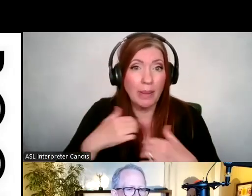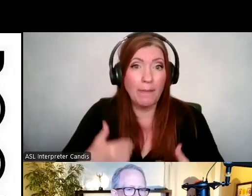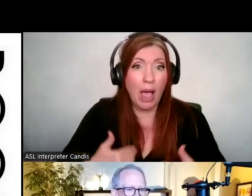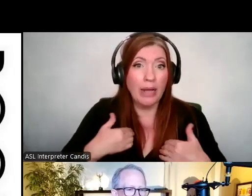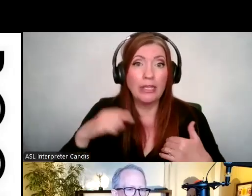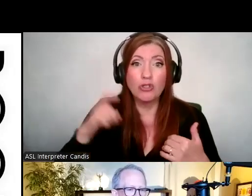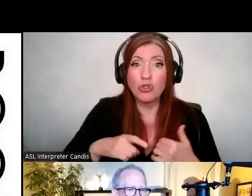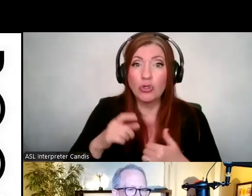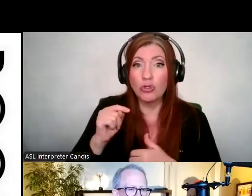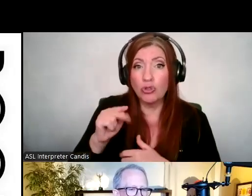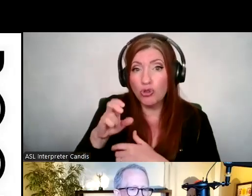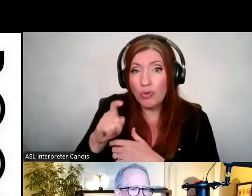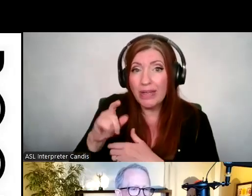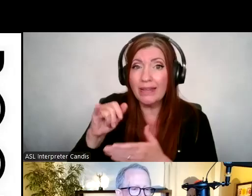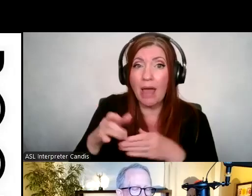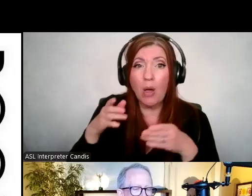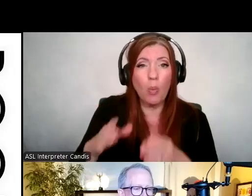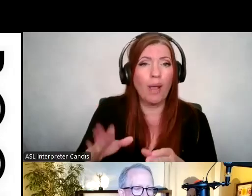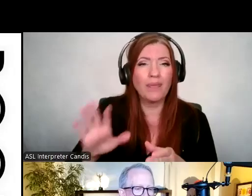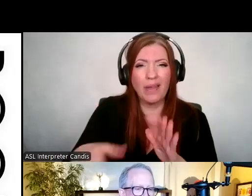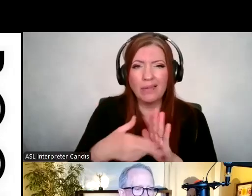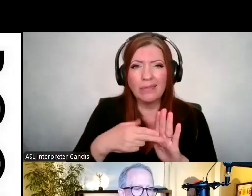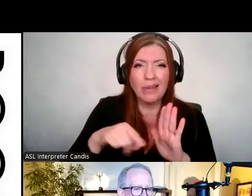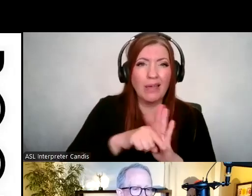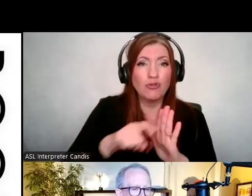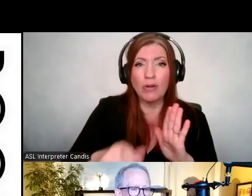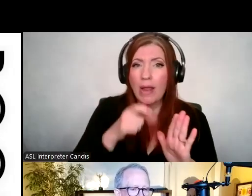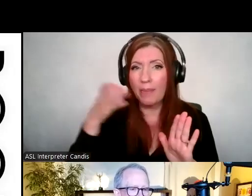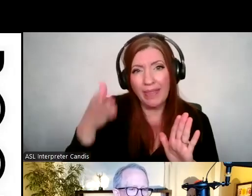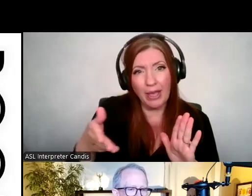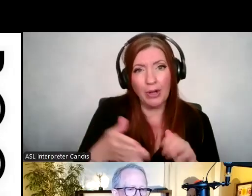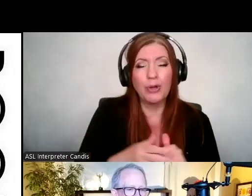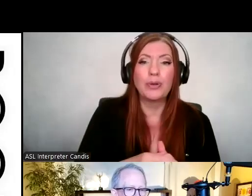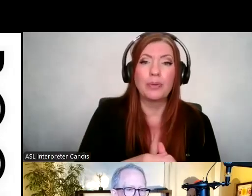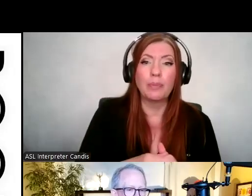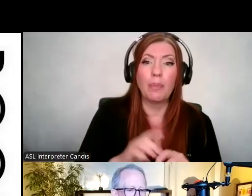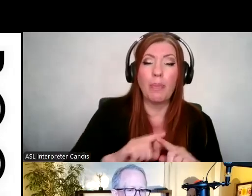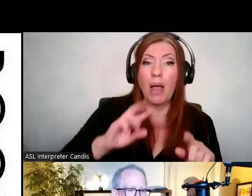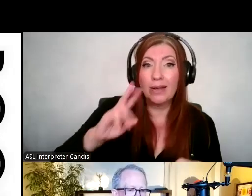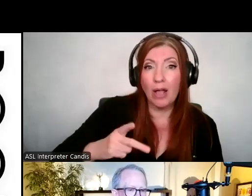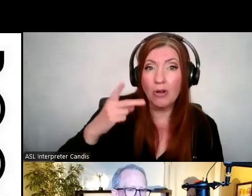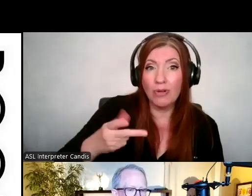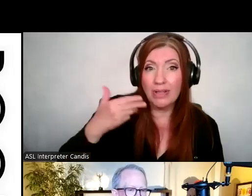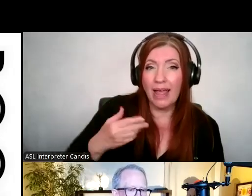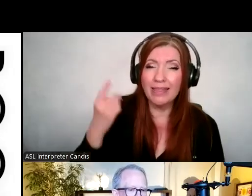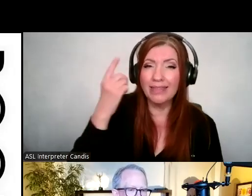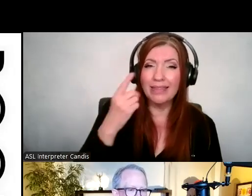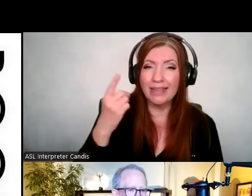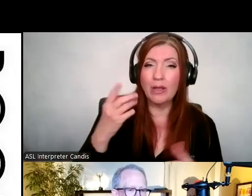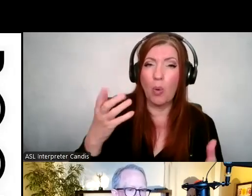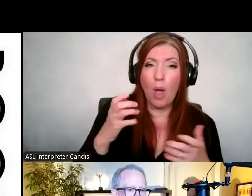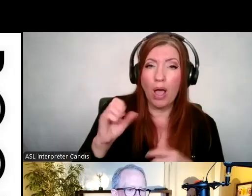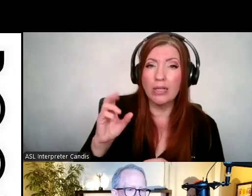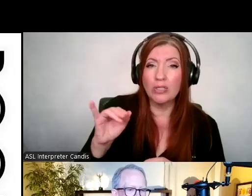stigma that's associated with it should not be there as a consequence. In contrast, I don't think we want to normalise